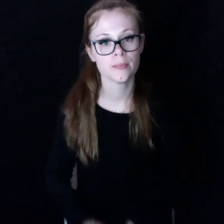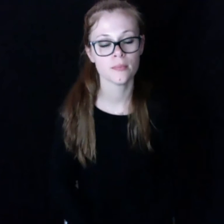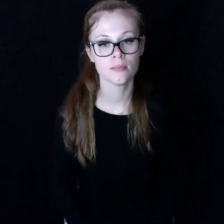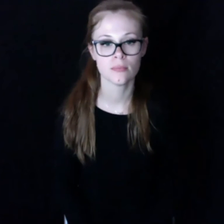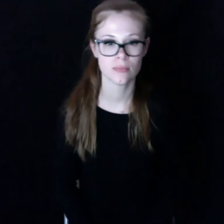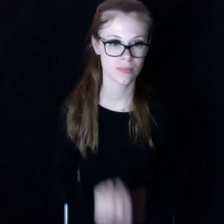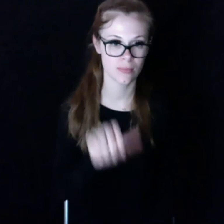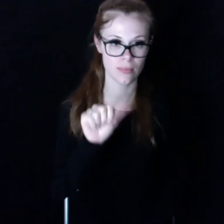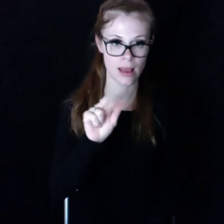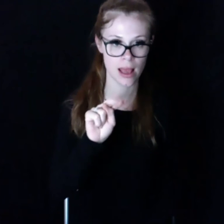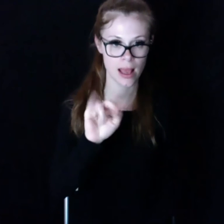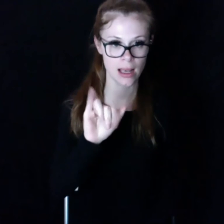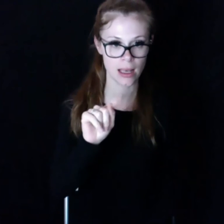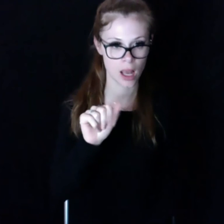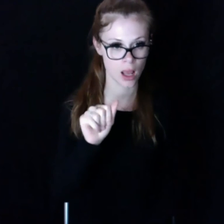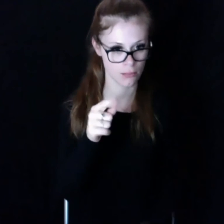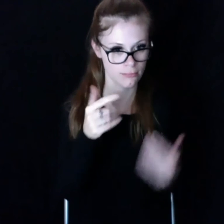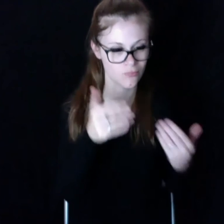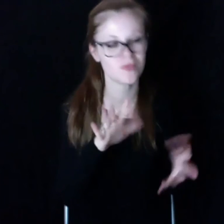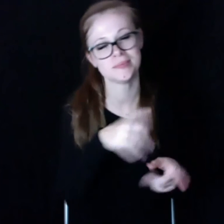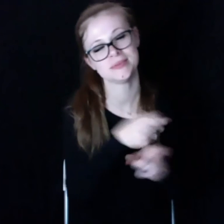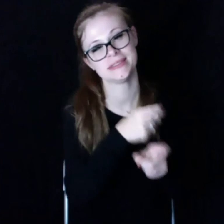Anita, do you want to take that one? No, I'm just kidding.